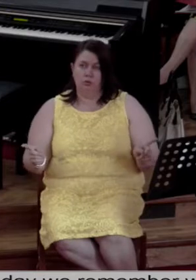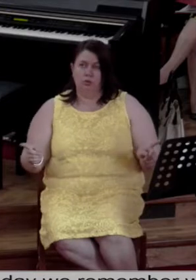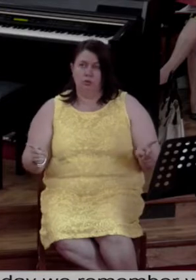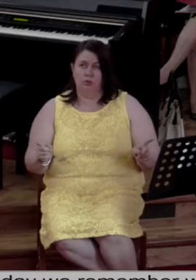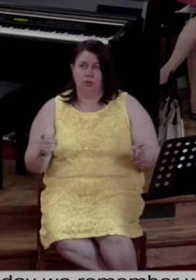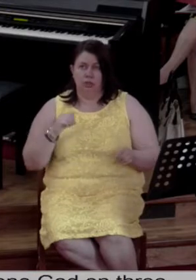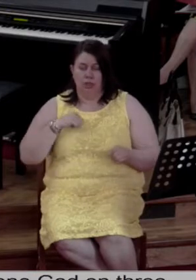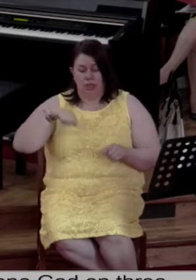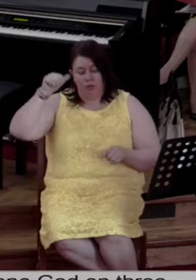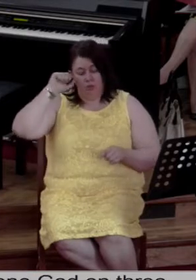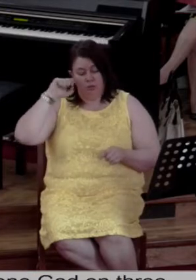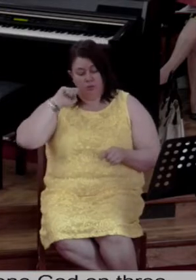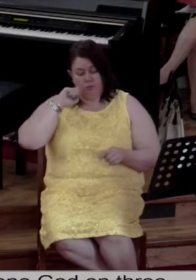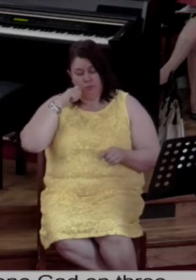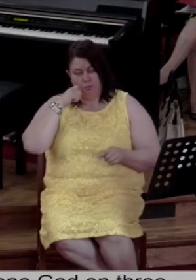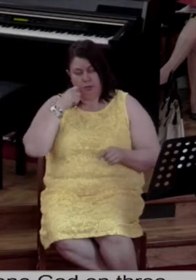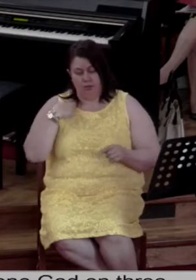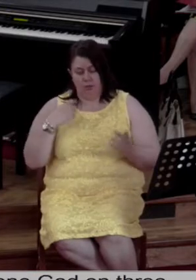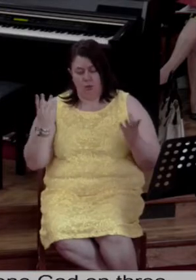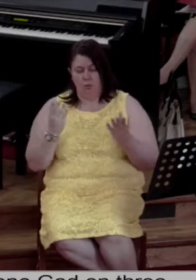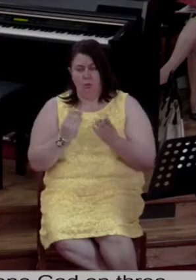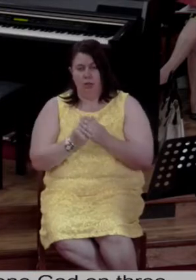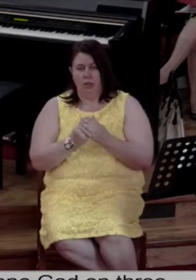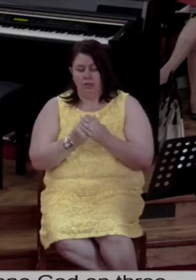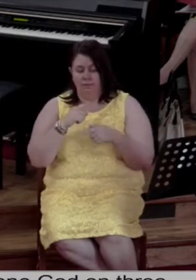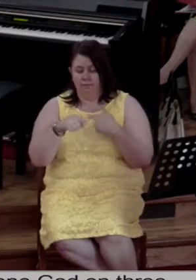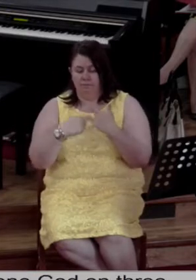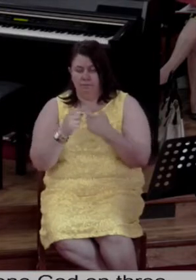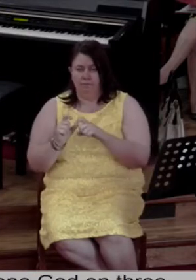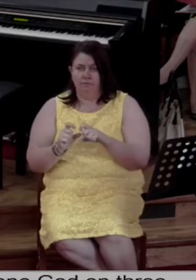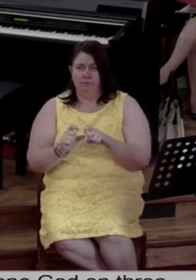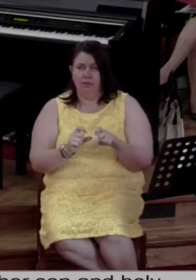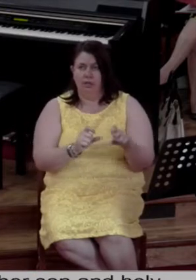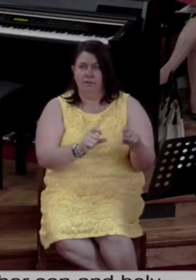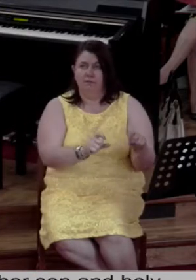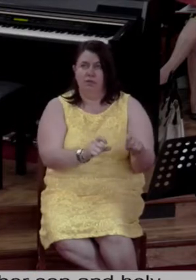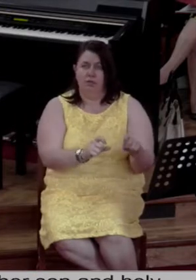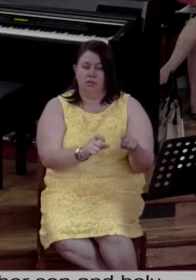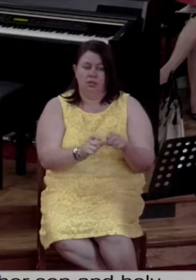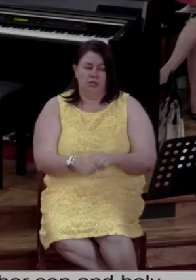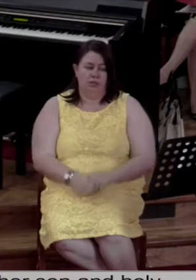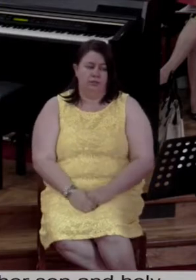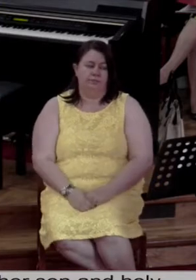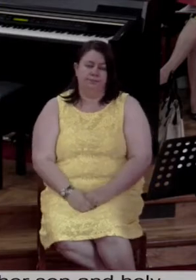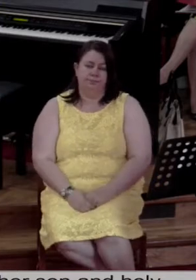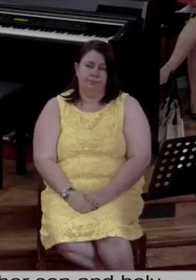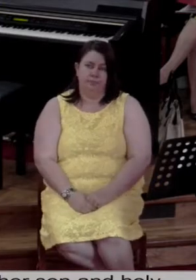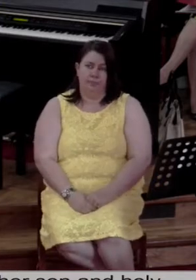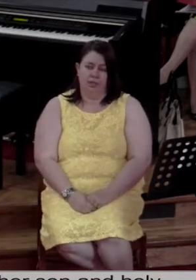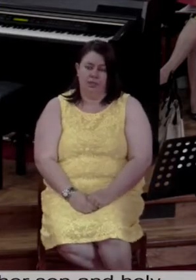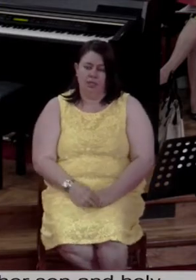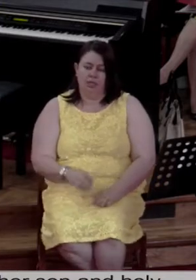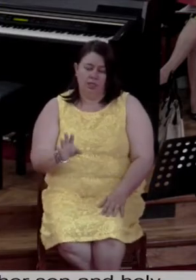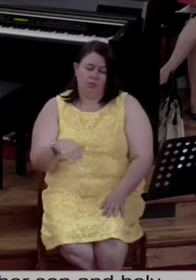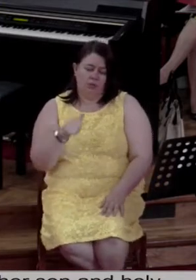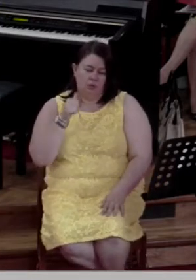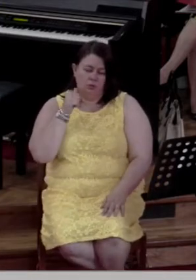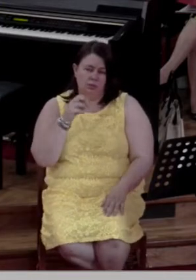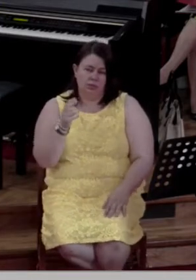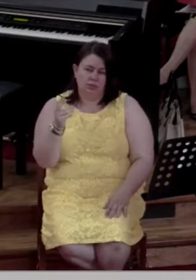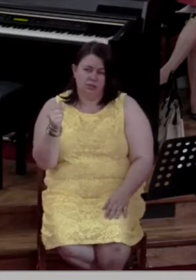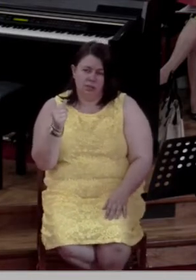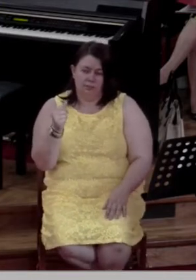with you always to the very end of the age." Did you notice? Although they worshipped him, some doubted. Well, maybe you've